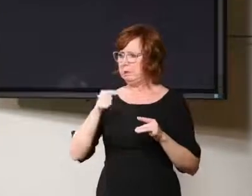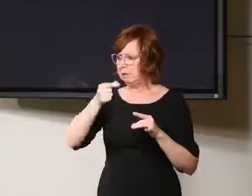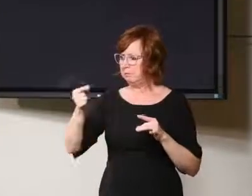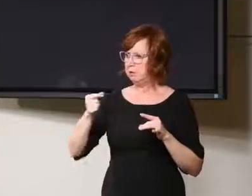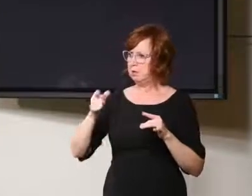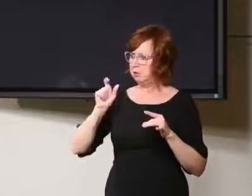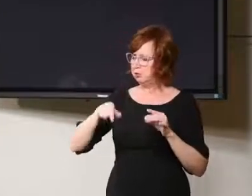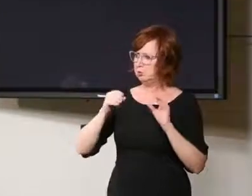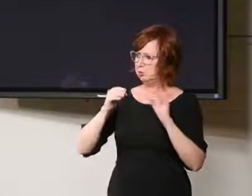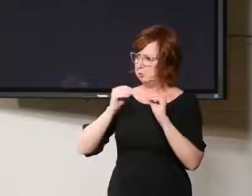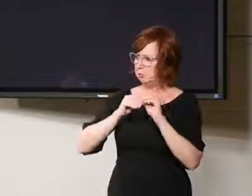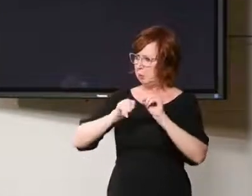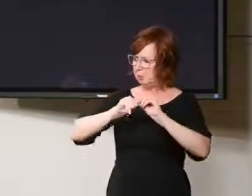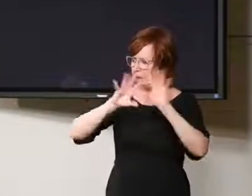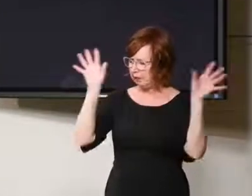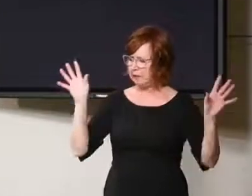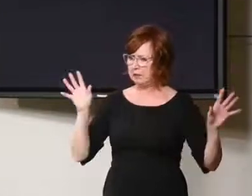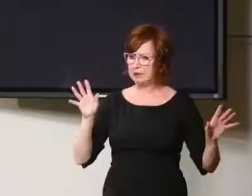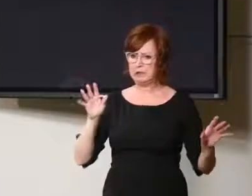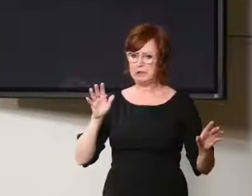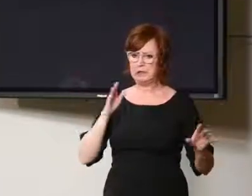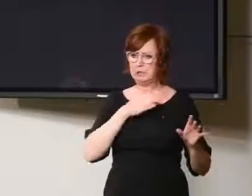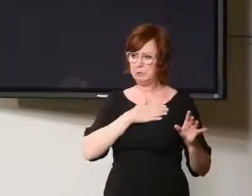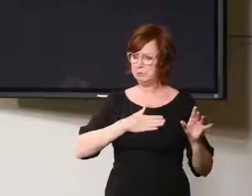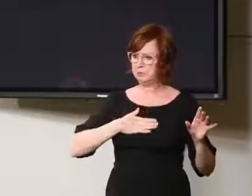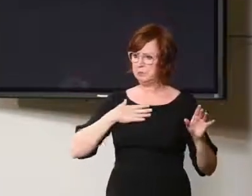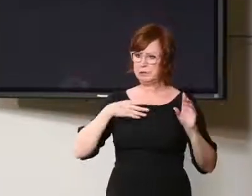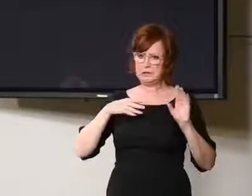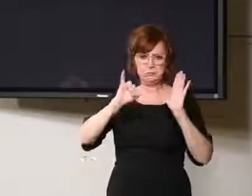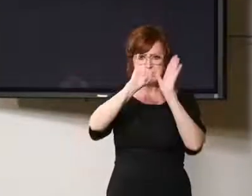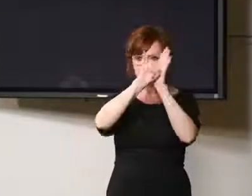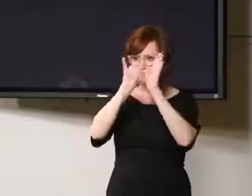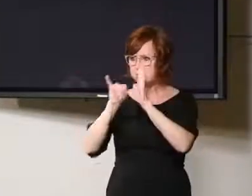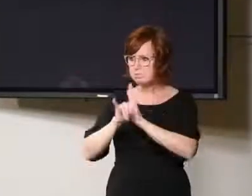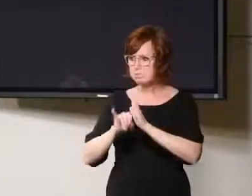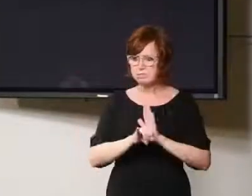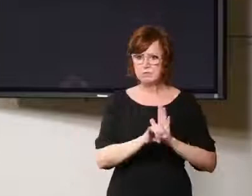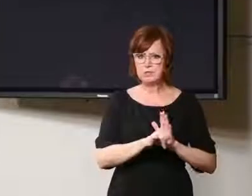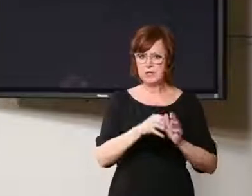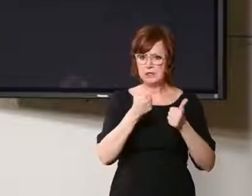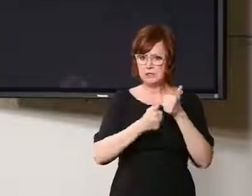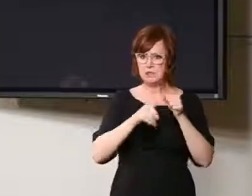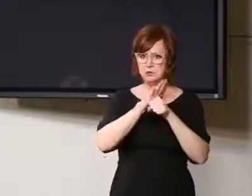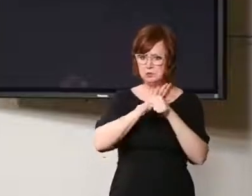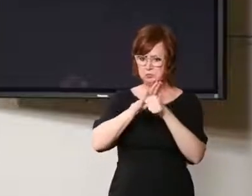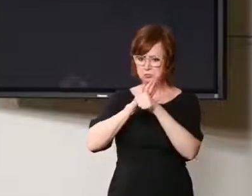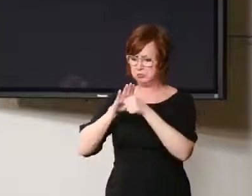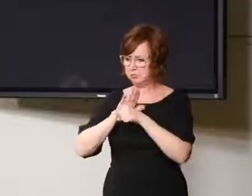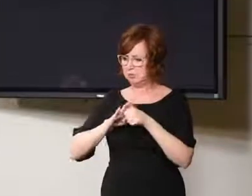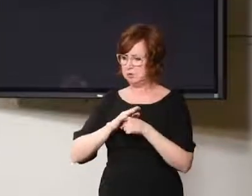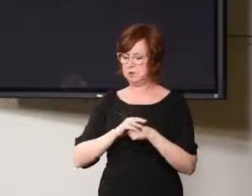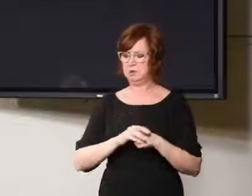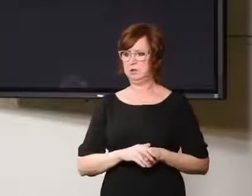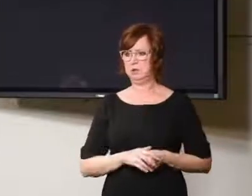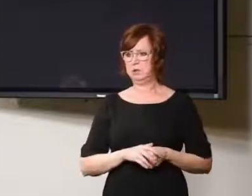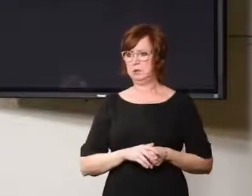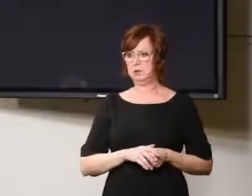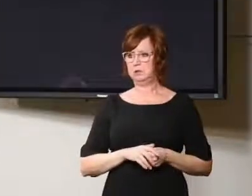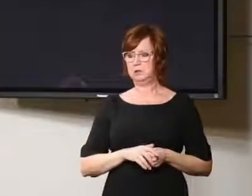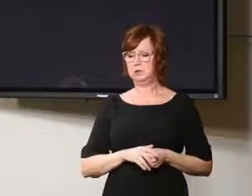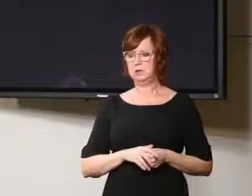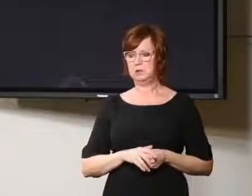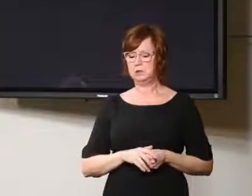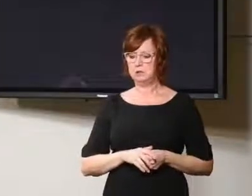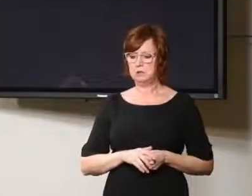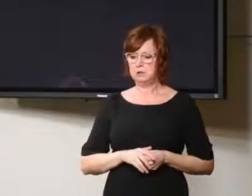they want the government to list at least every community where the virus has been found in people. So in light of that, those public comments, are